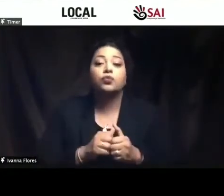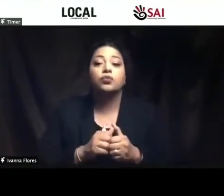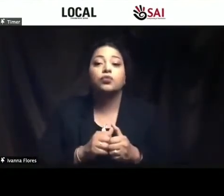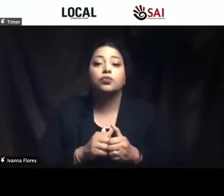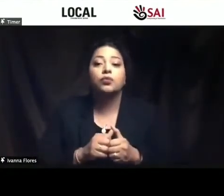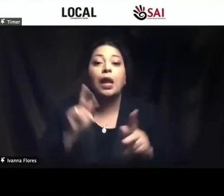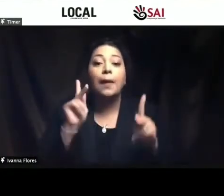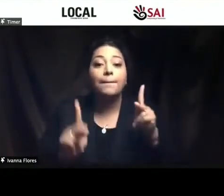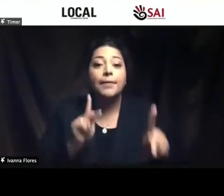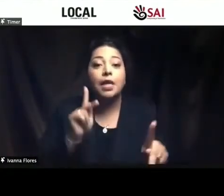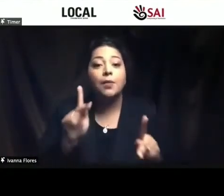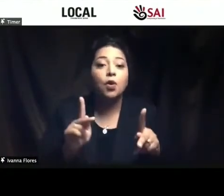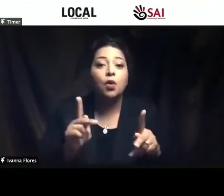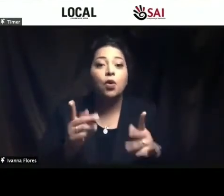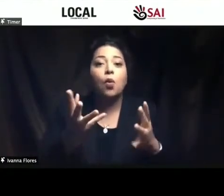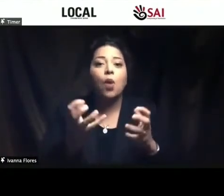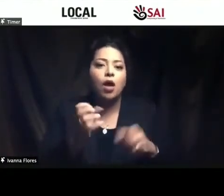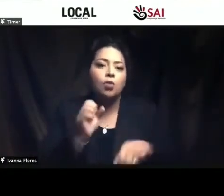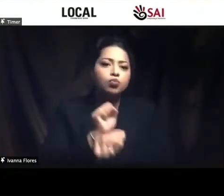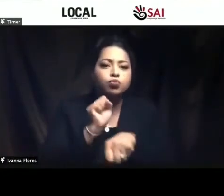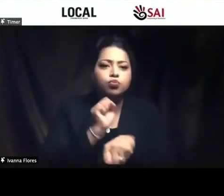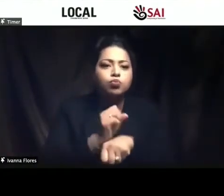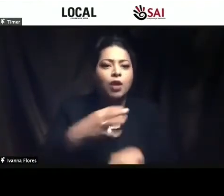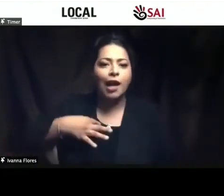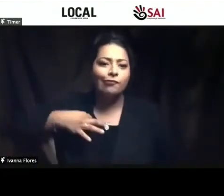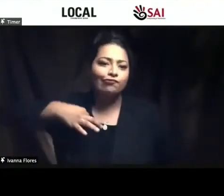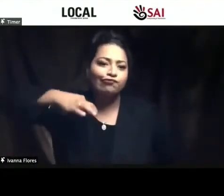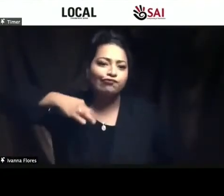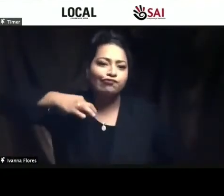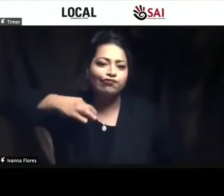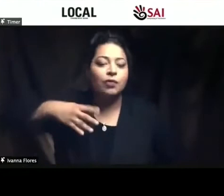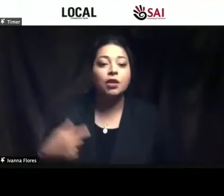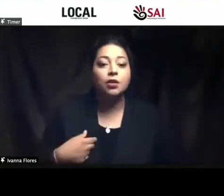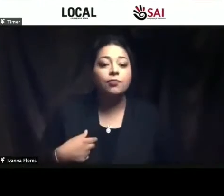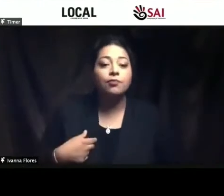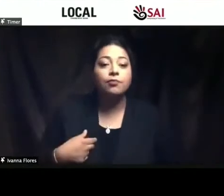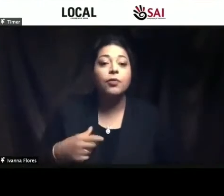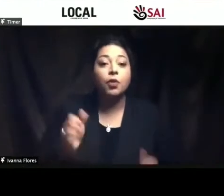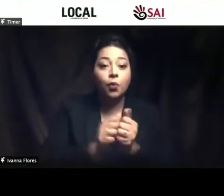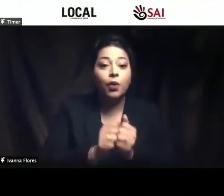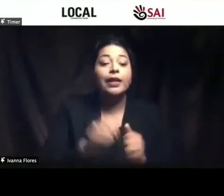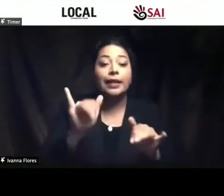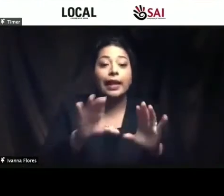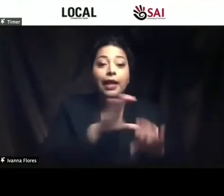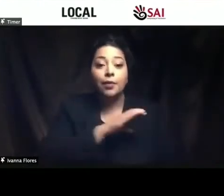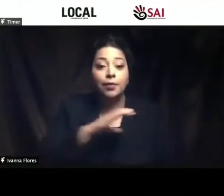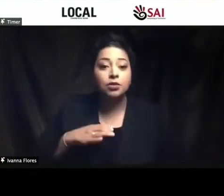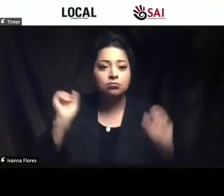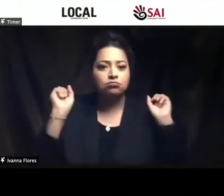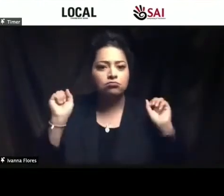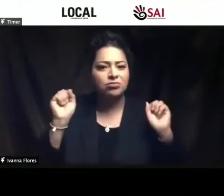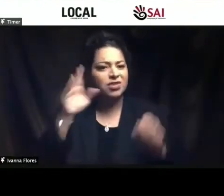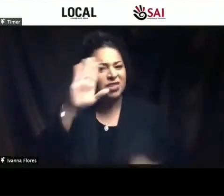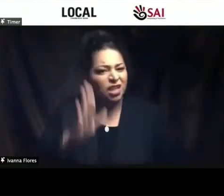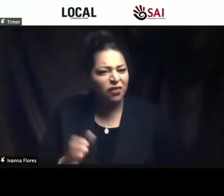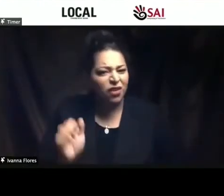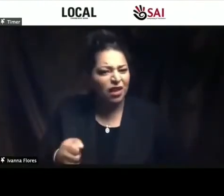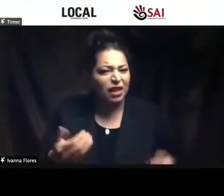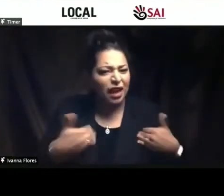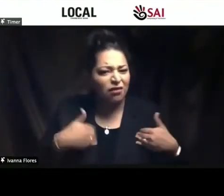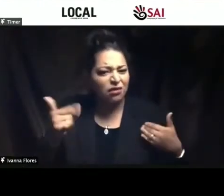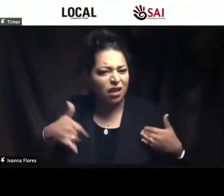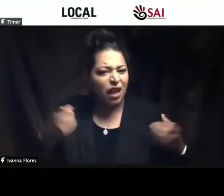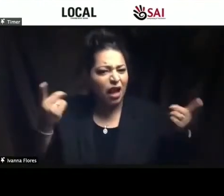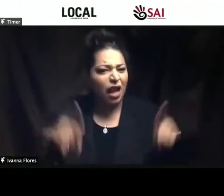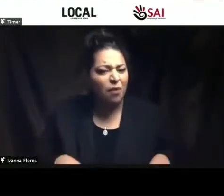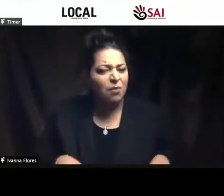So people who wanted to work and volunteer with the MLK Commission never could get them to do that. So with